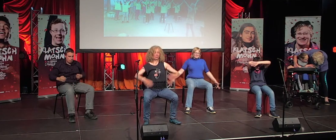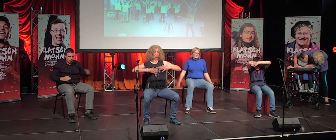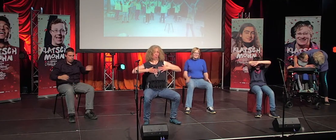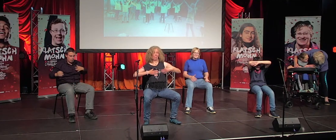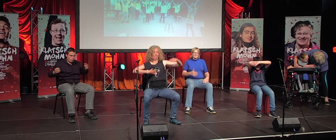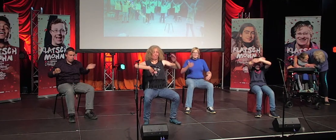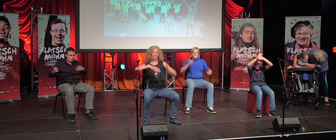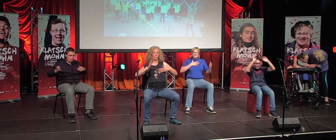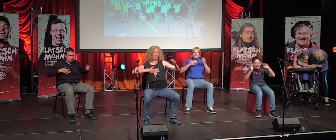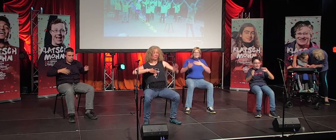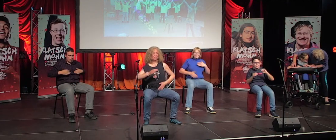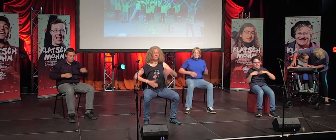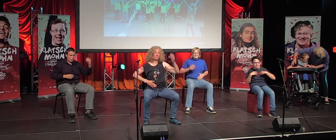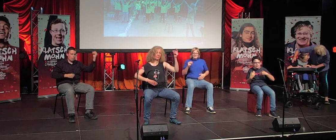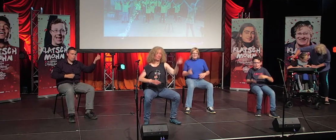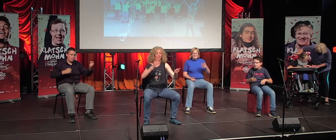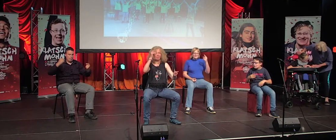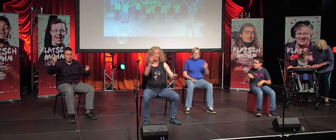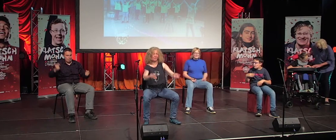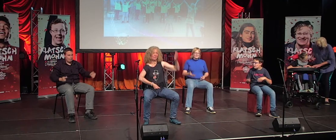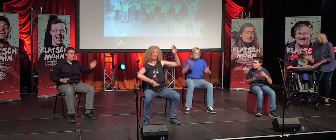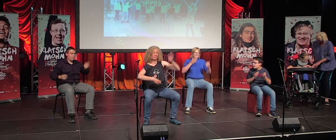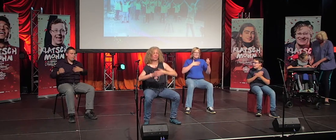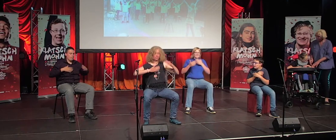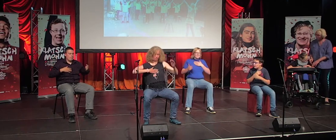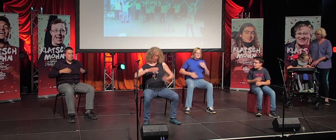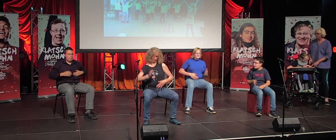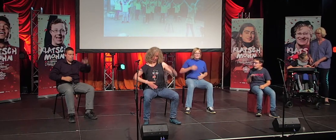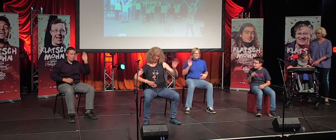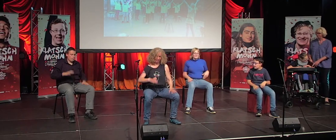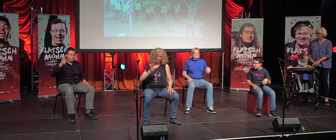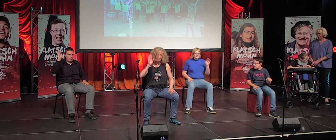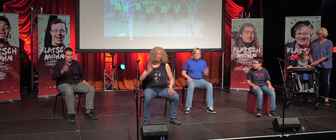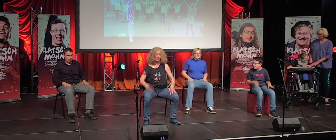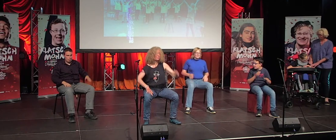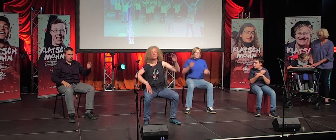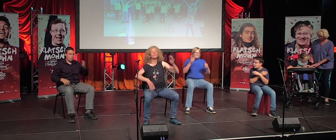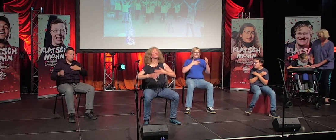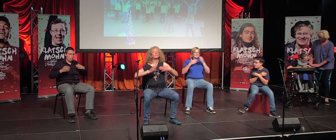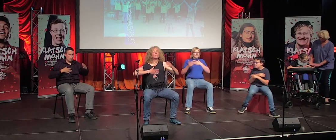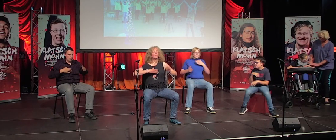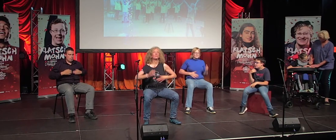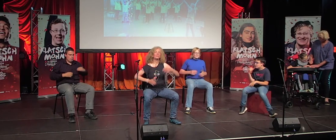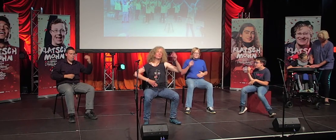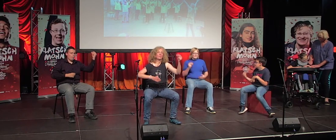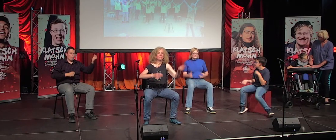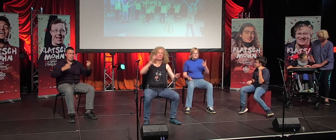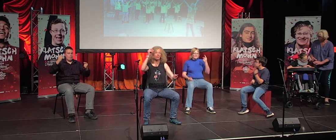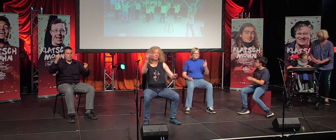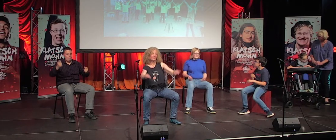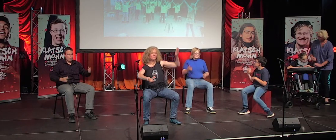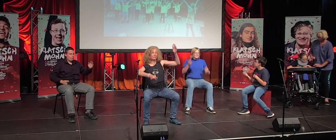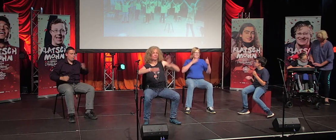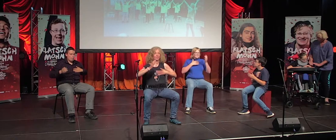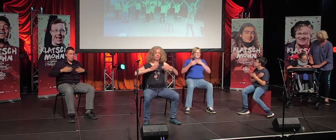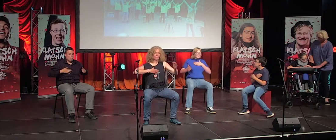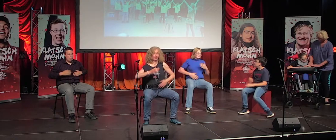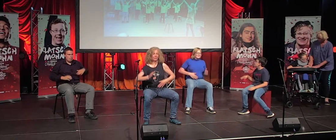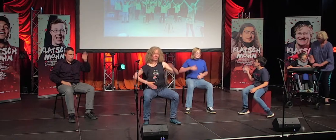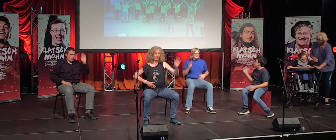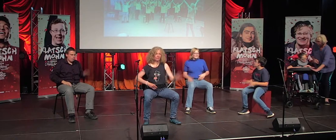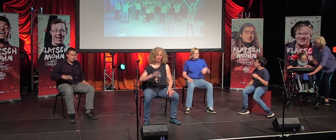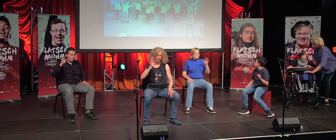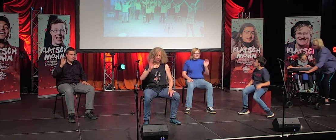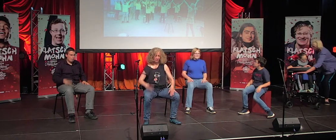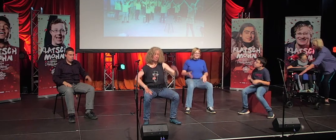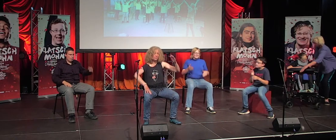times. I've got no roots, but my home was never on the ground. I've got no roots, but my home was never